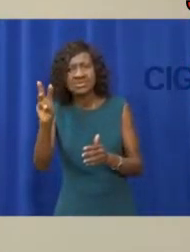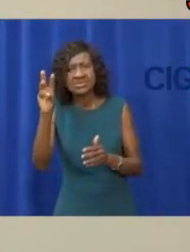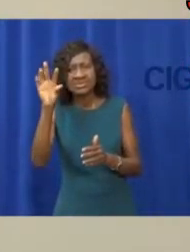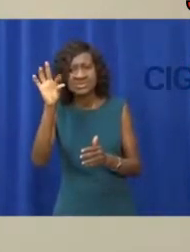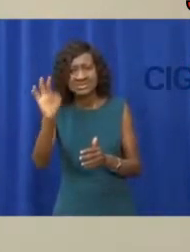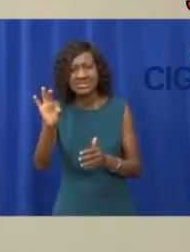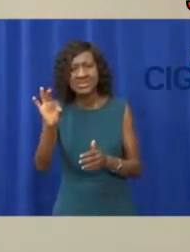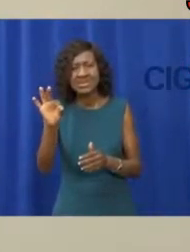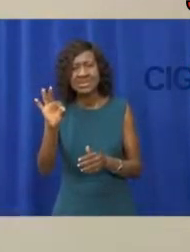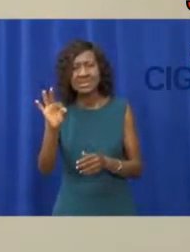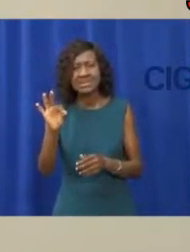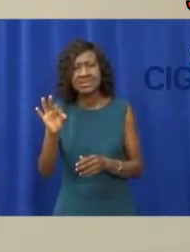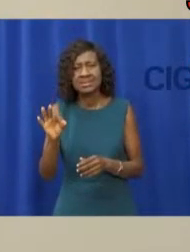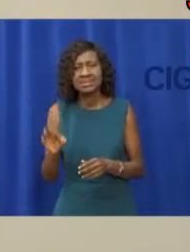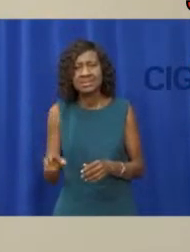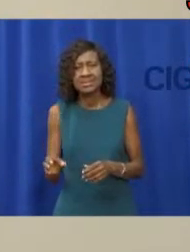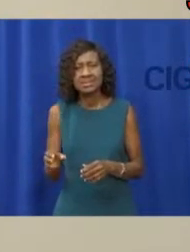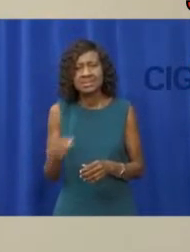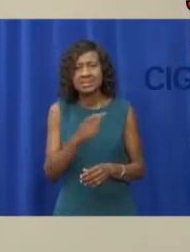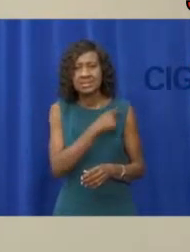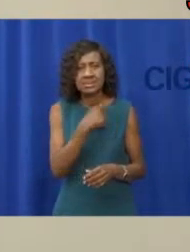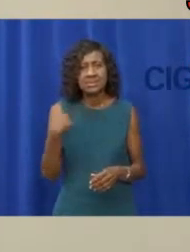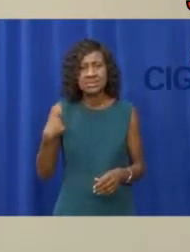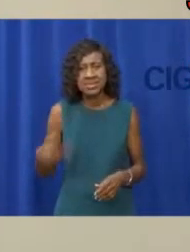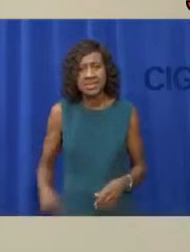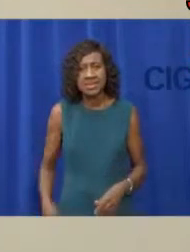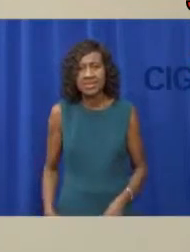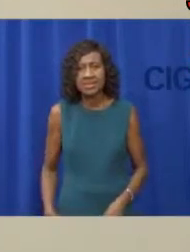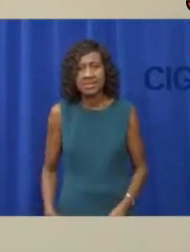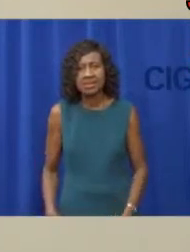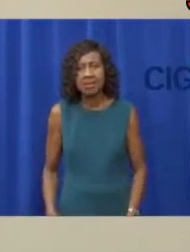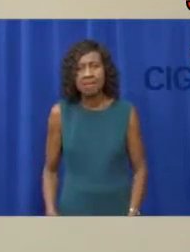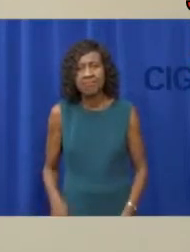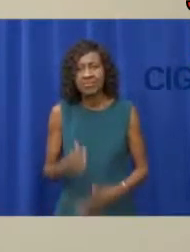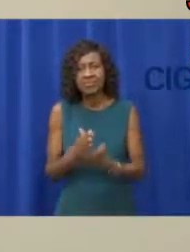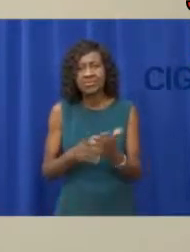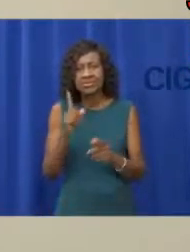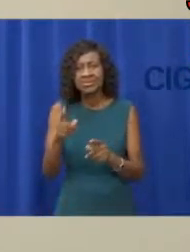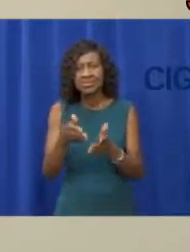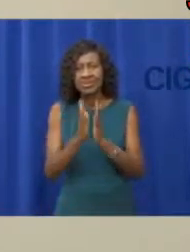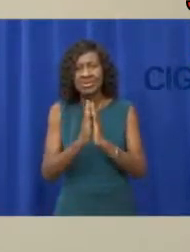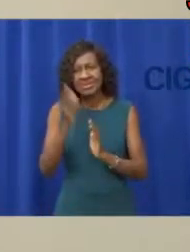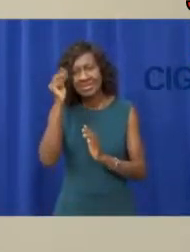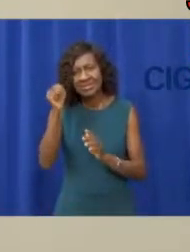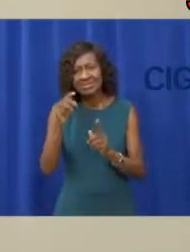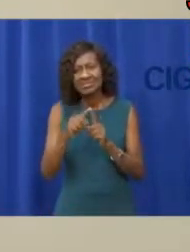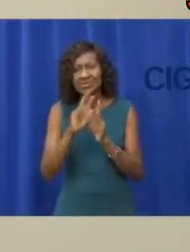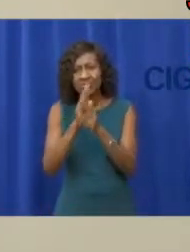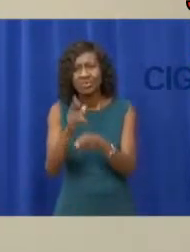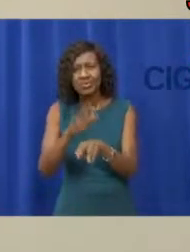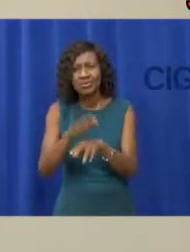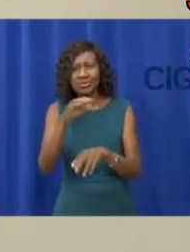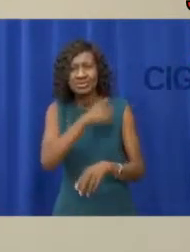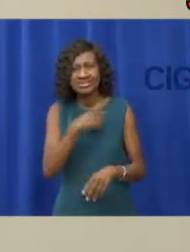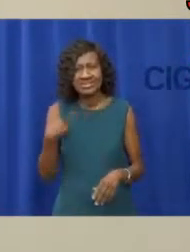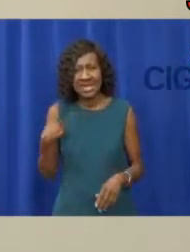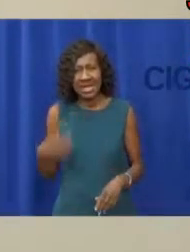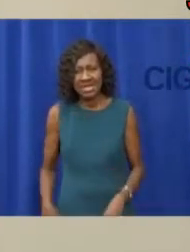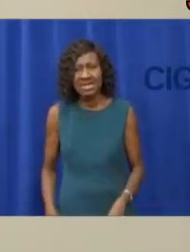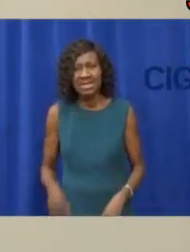553 overnight. China, someone asked me yesterday to report on China.